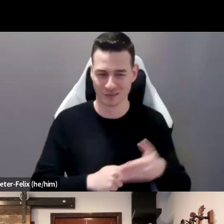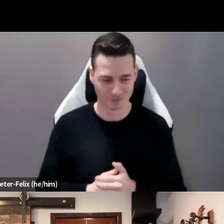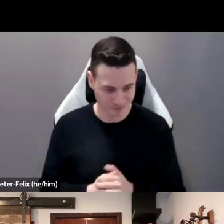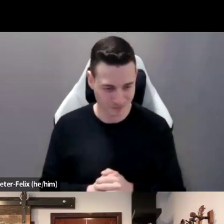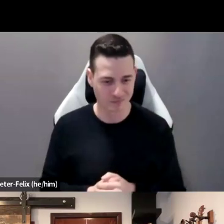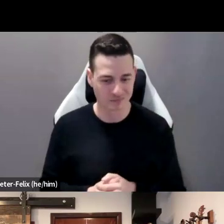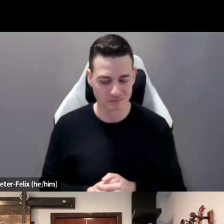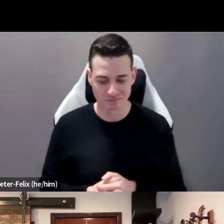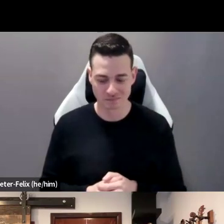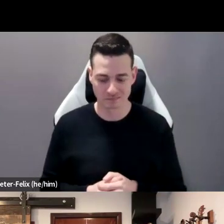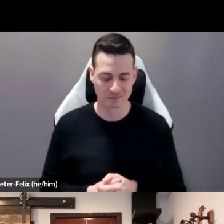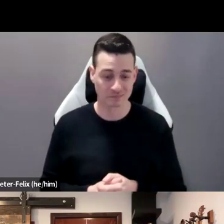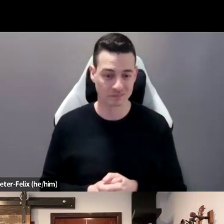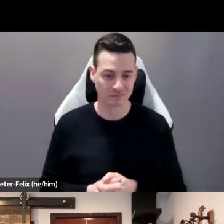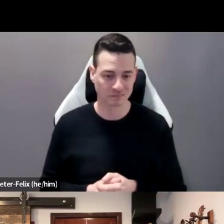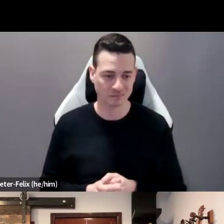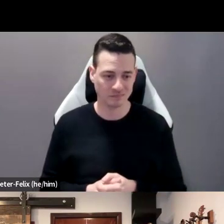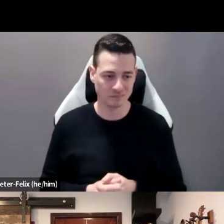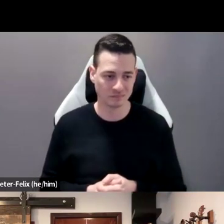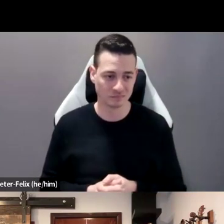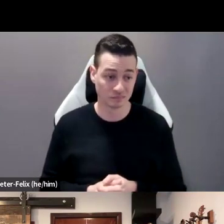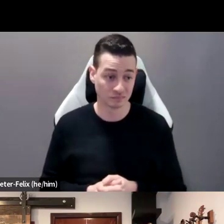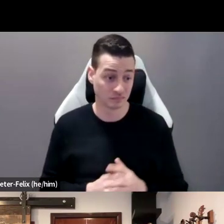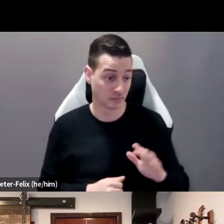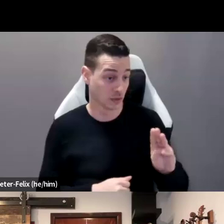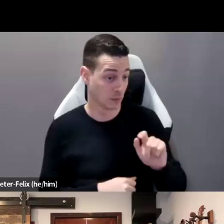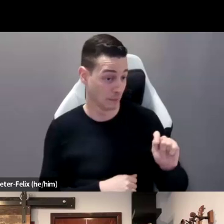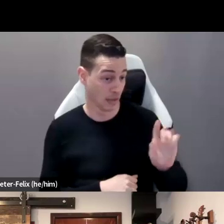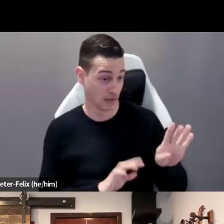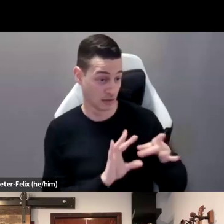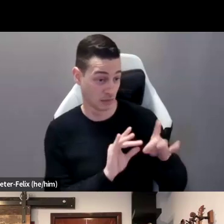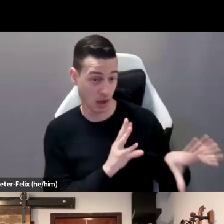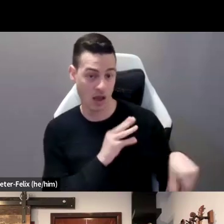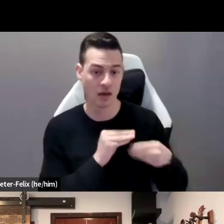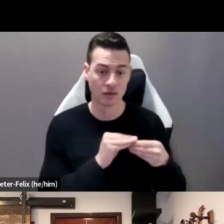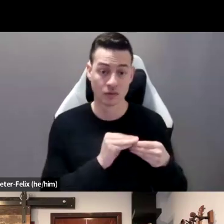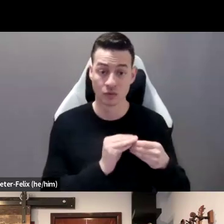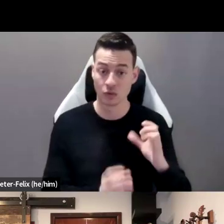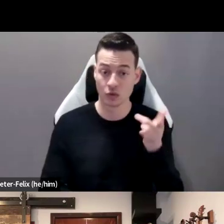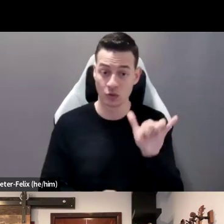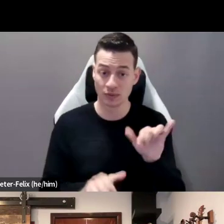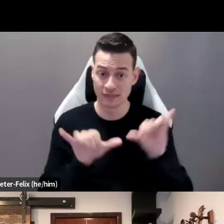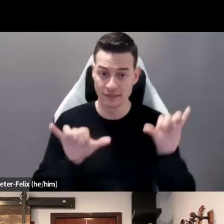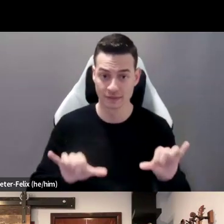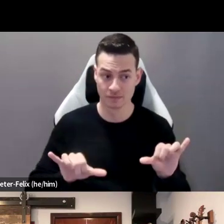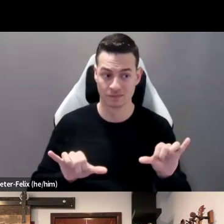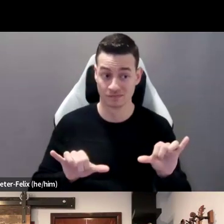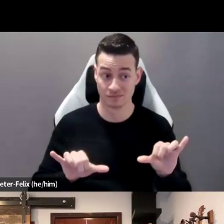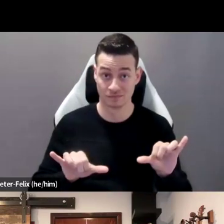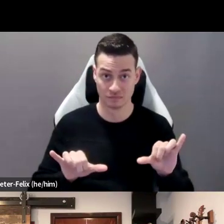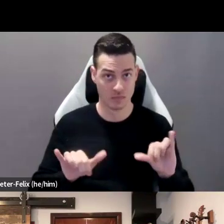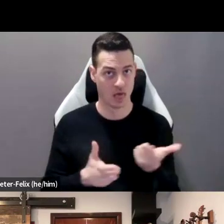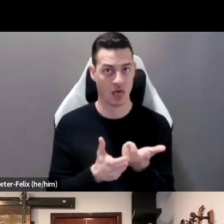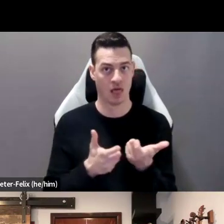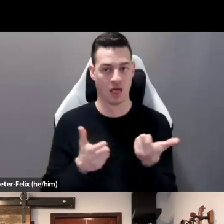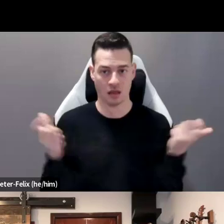So just as a little bit more background to what Matt was saying, the CUNY system is, like he said,